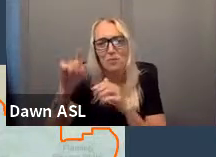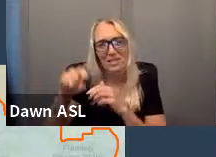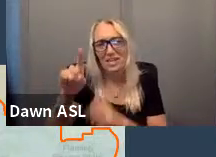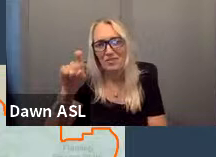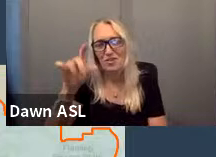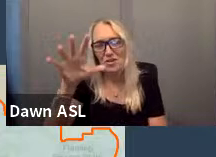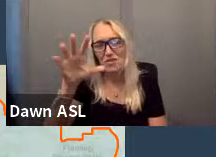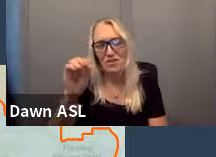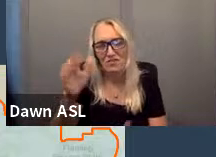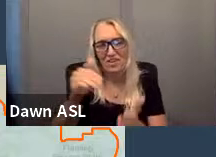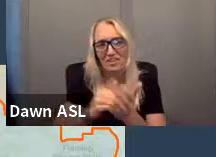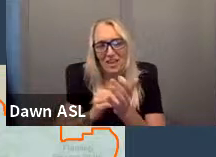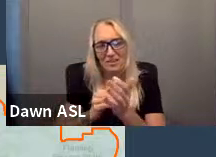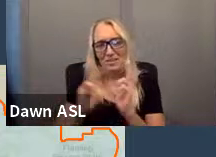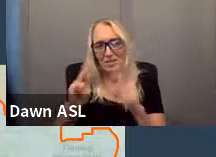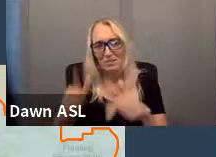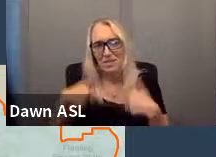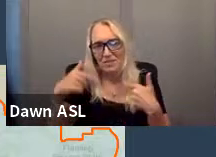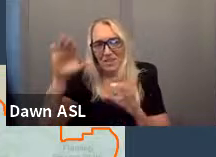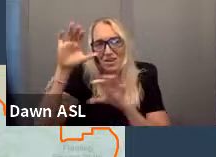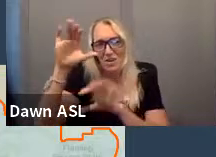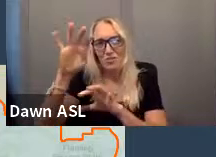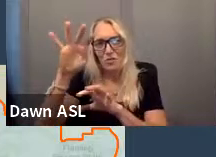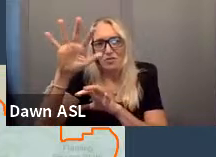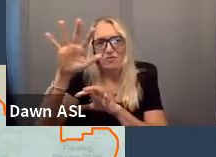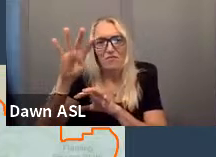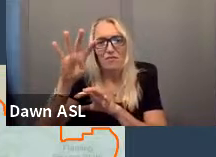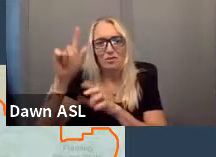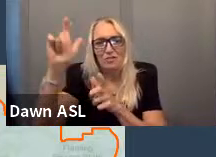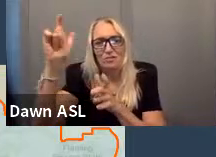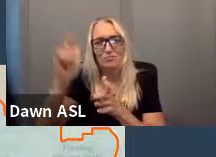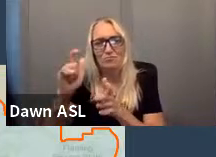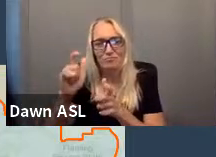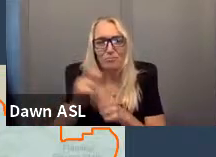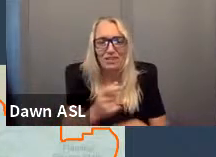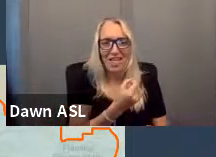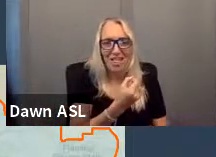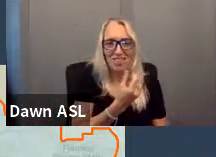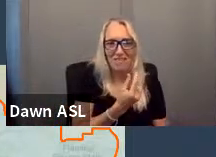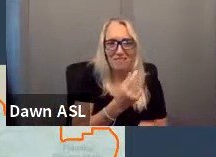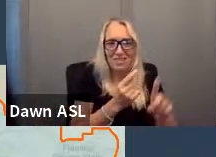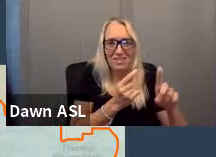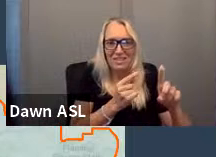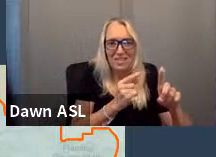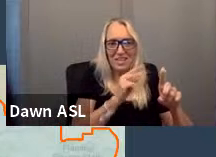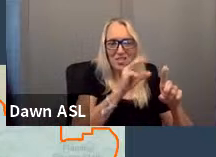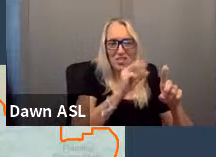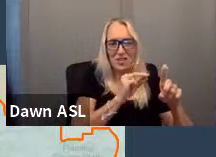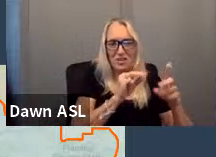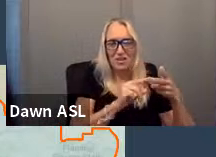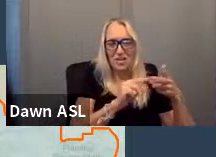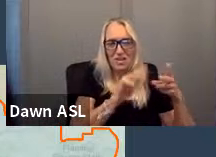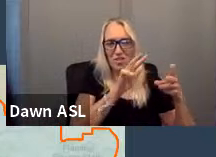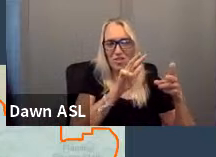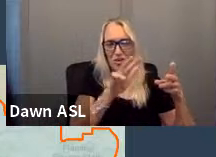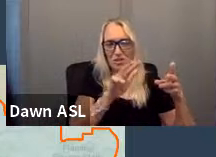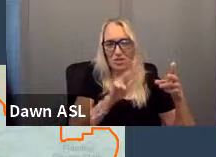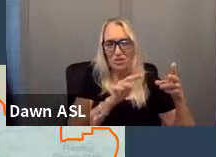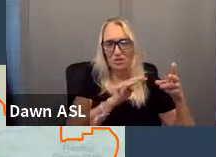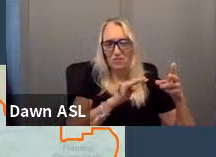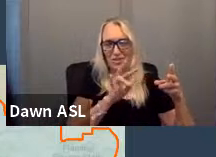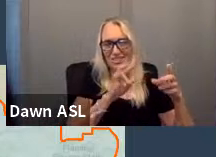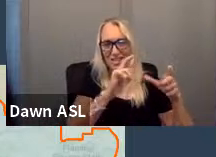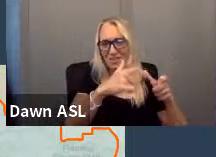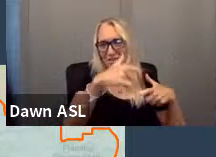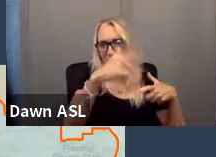residents in the districts. They'll need to give up some residents, while the 11th, 30th, 33rd, and